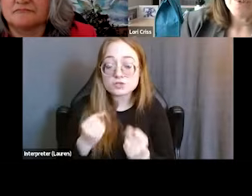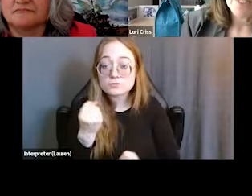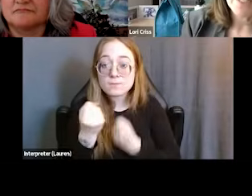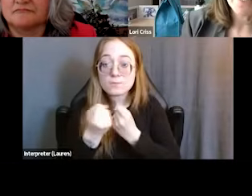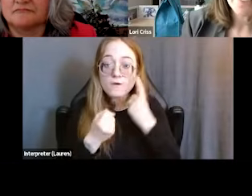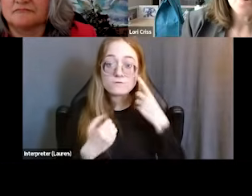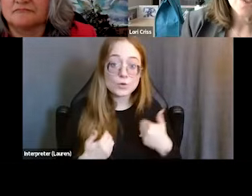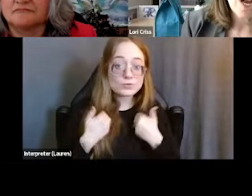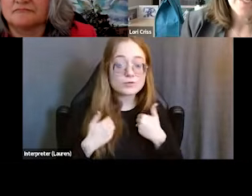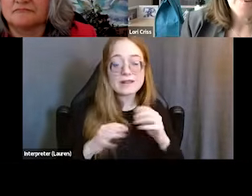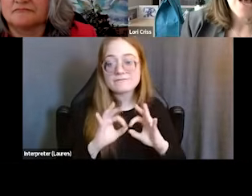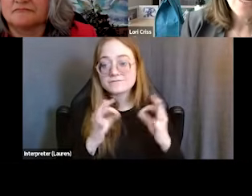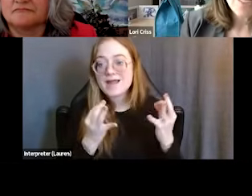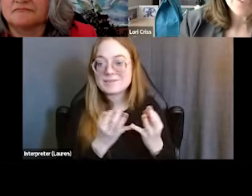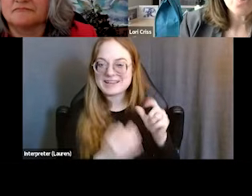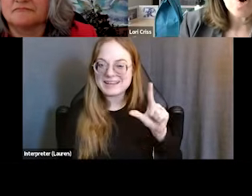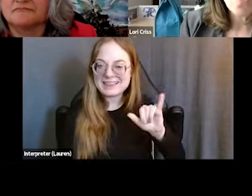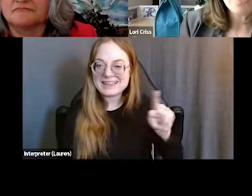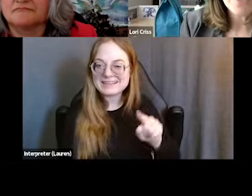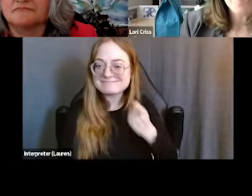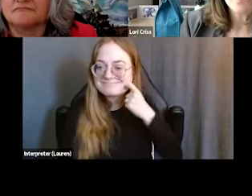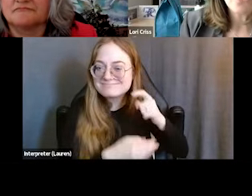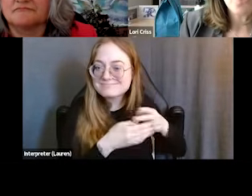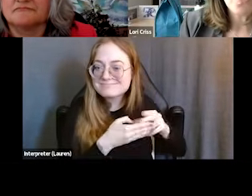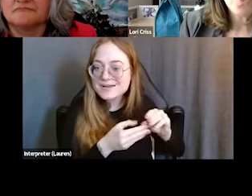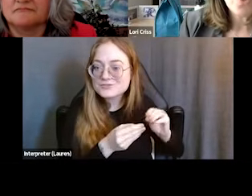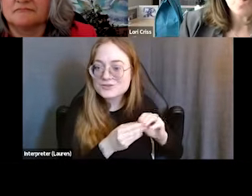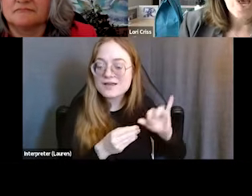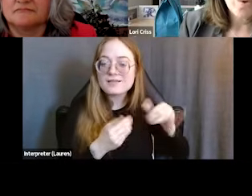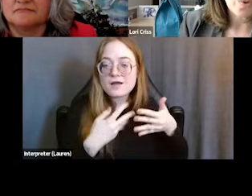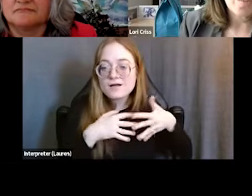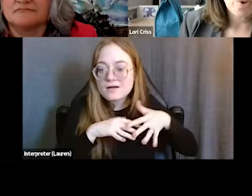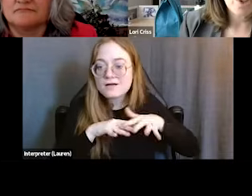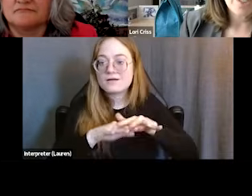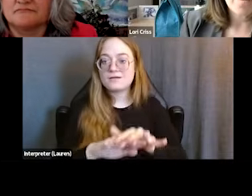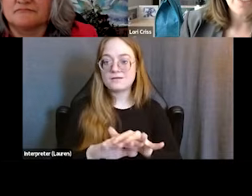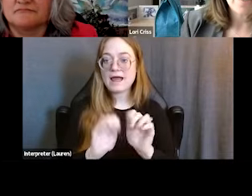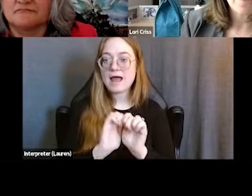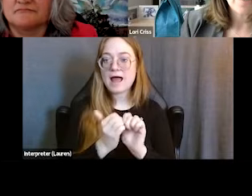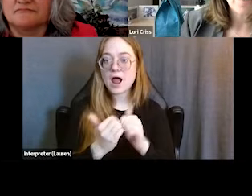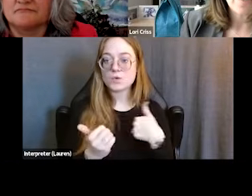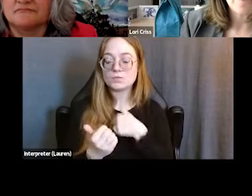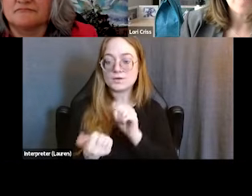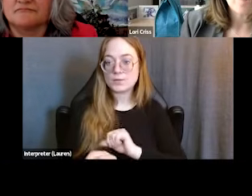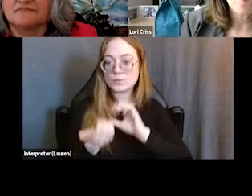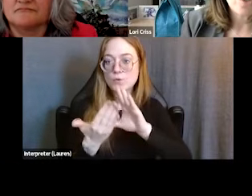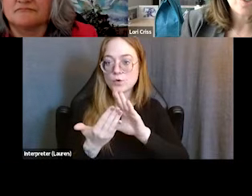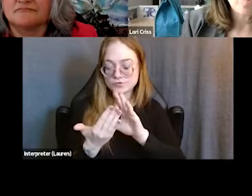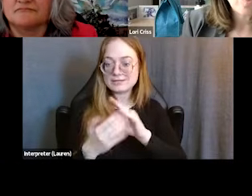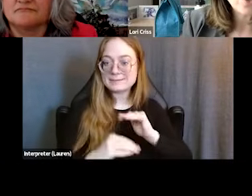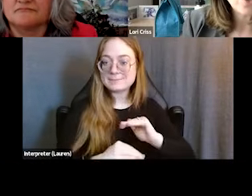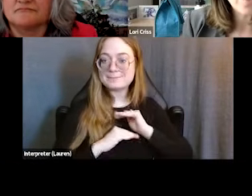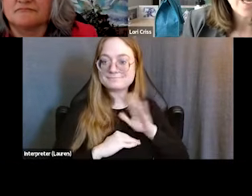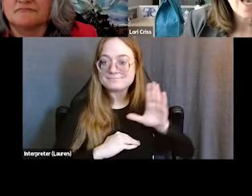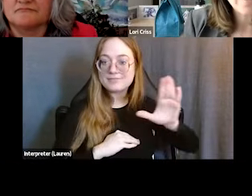and families that Liz was talking about is woven into the way we're approaching meeting the needs of children and